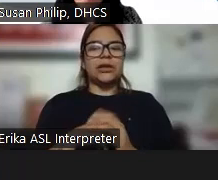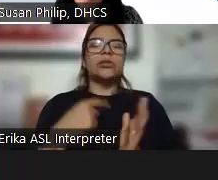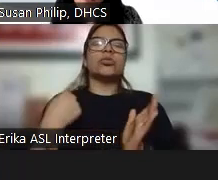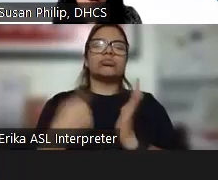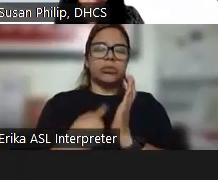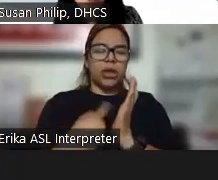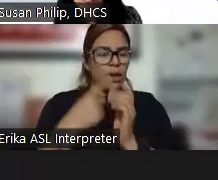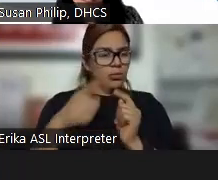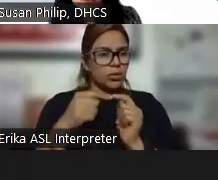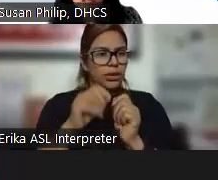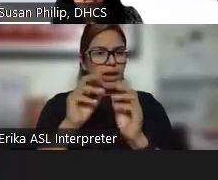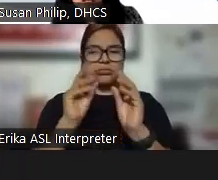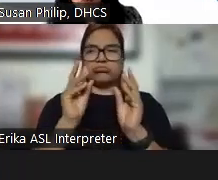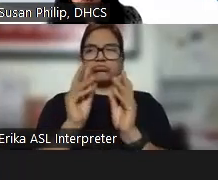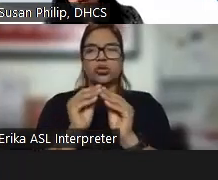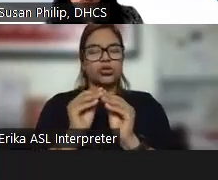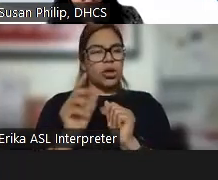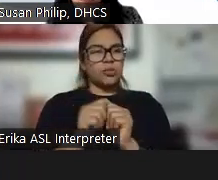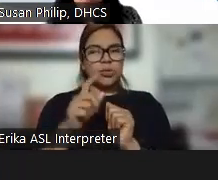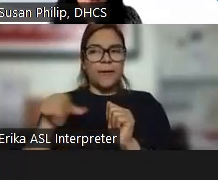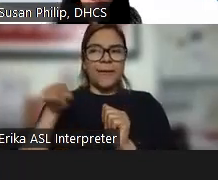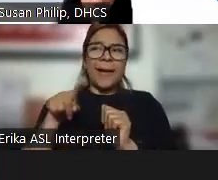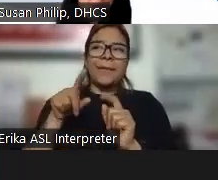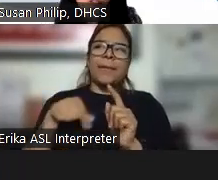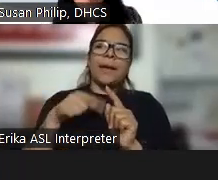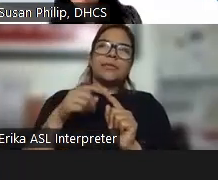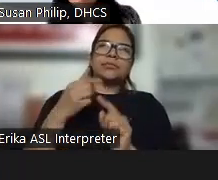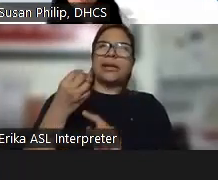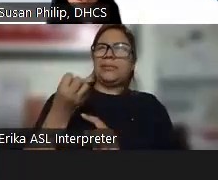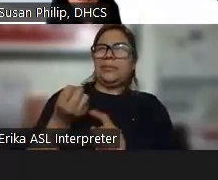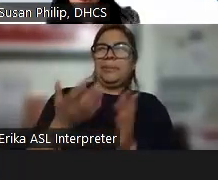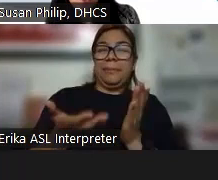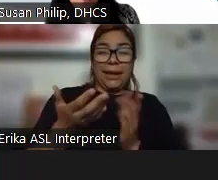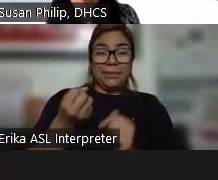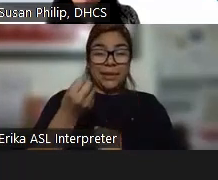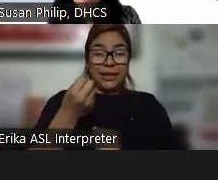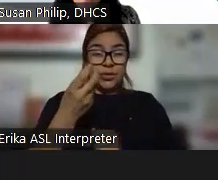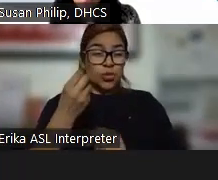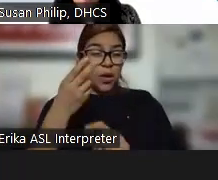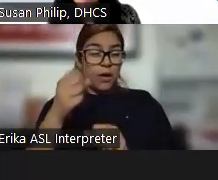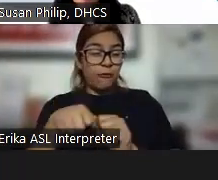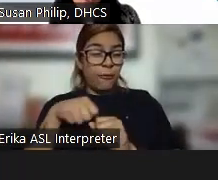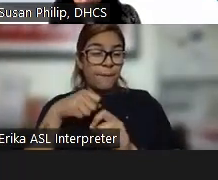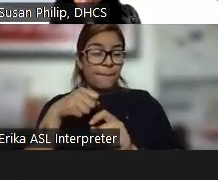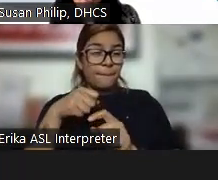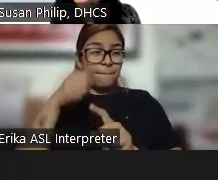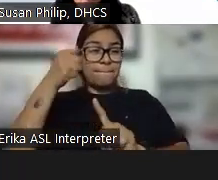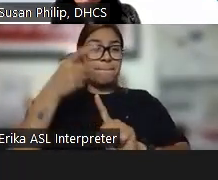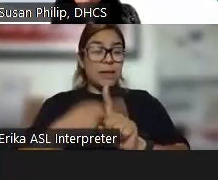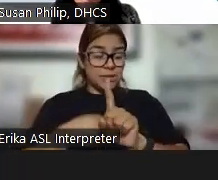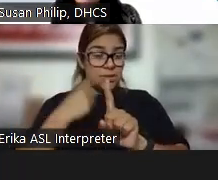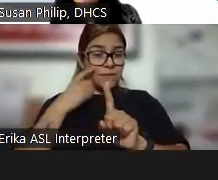them. Usually I think it would probably take about 12 months potentially for those approvals. And then we're looking